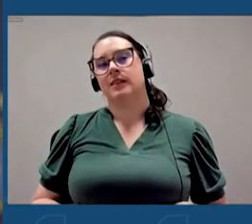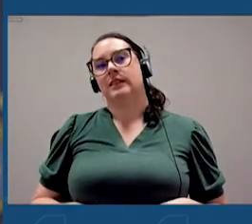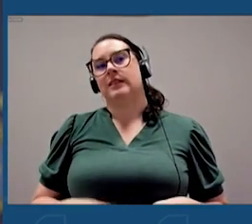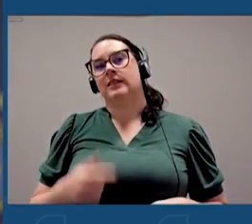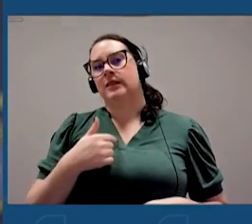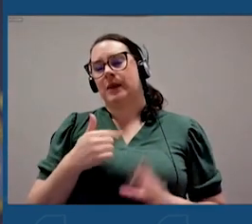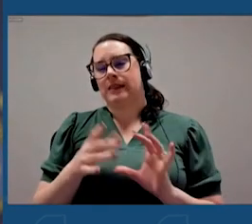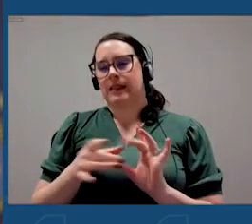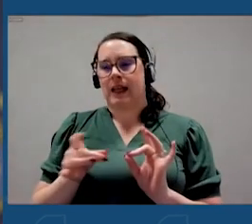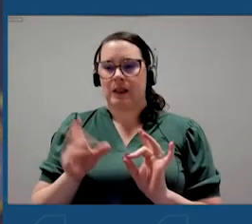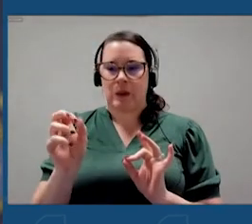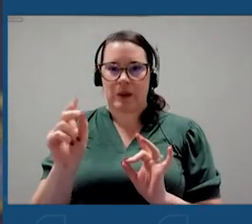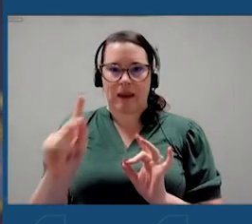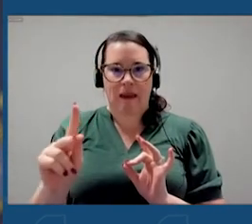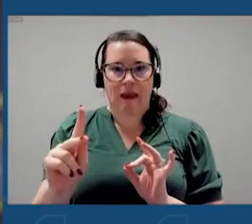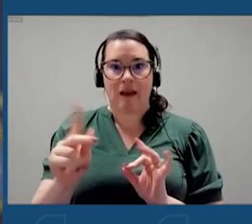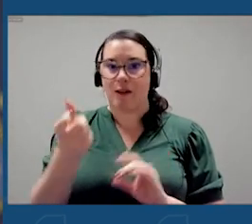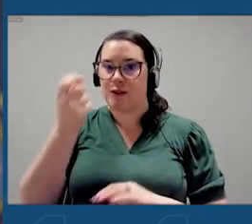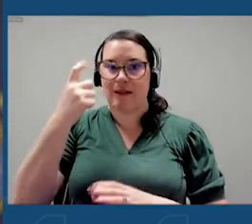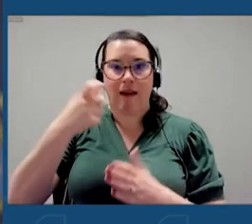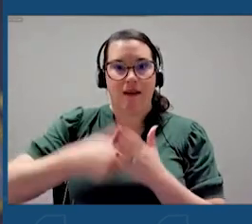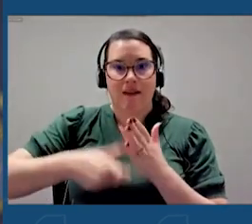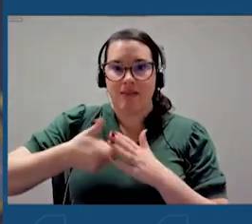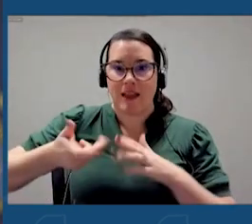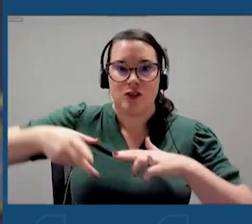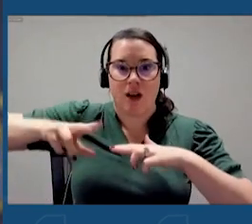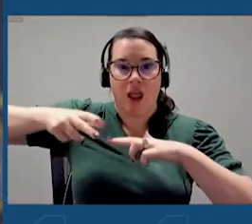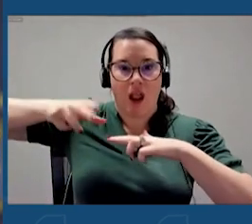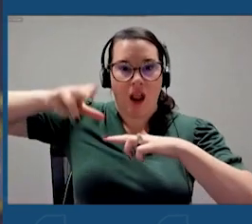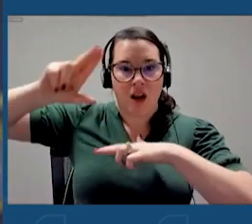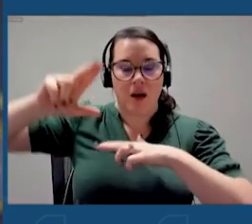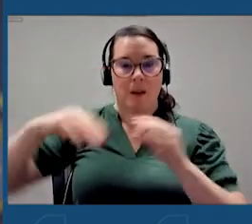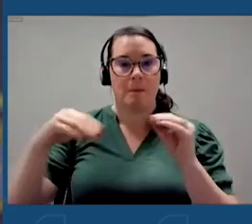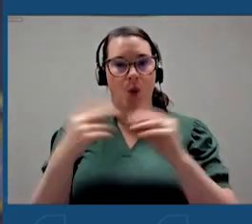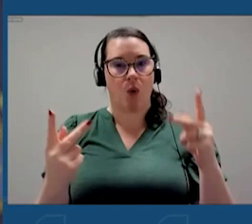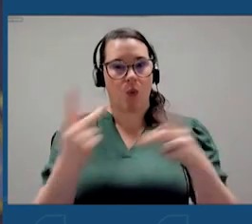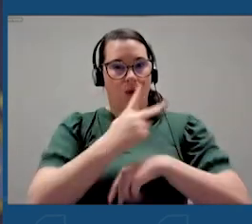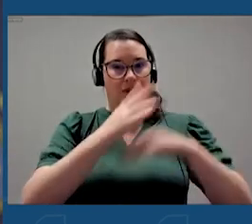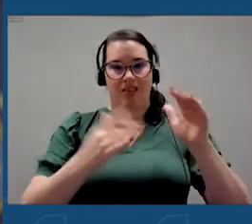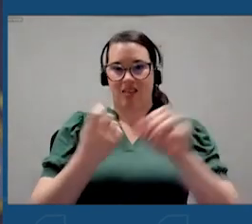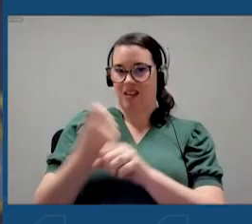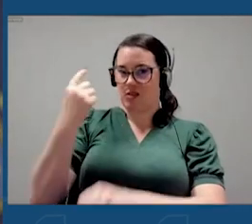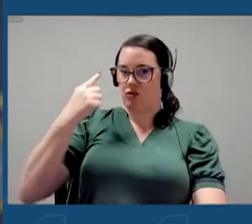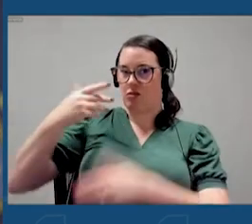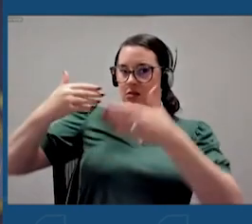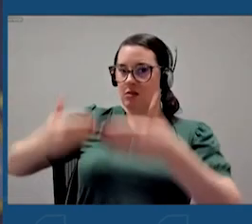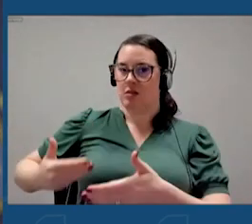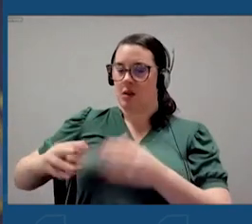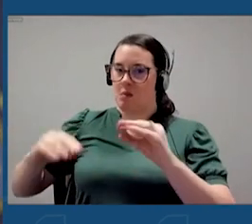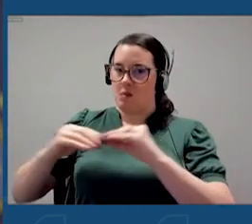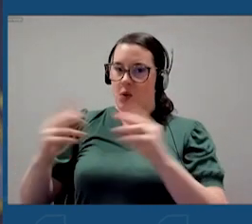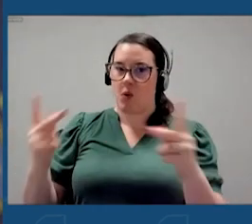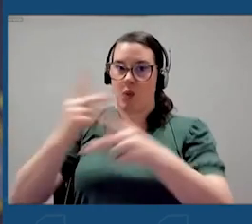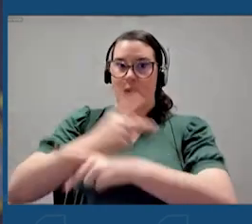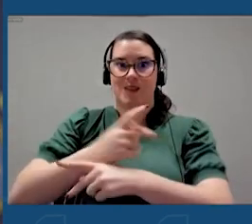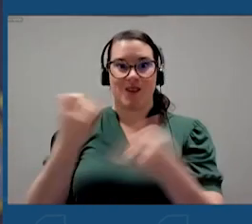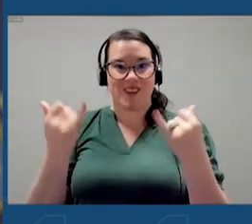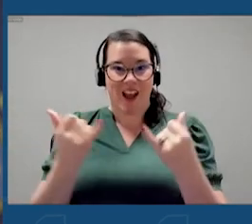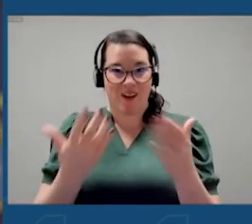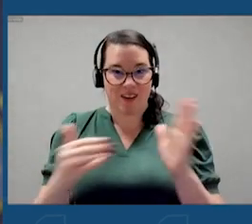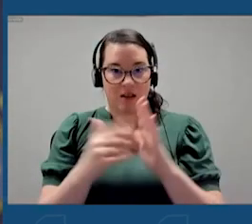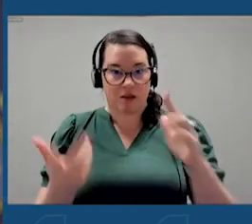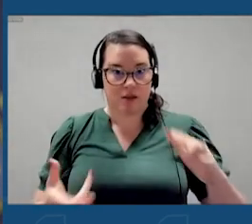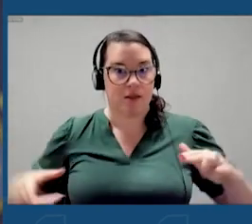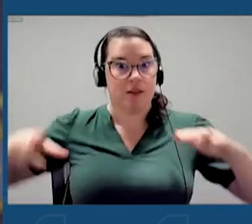but inflation's still gone up, right? Things have gotten even worse since last year. So now we're going to raise it for the first time ever to